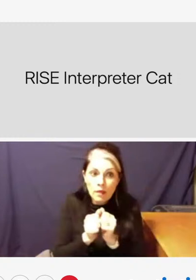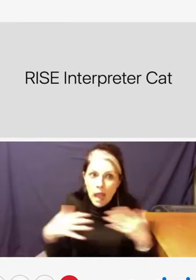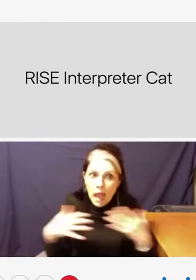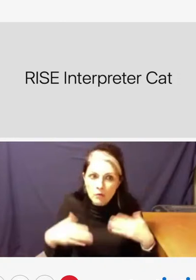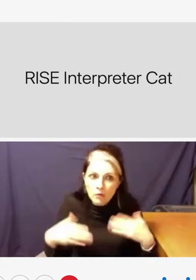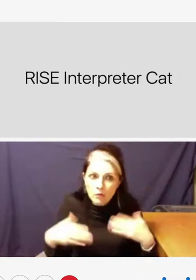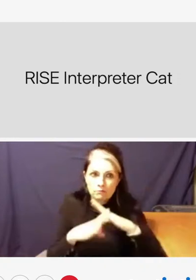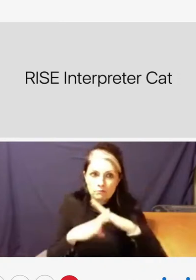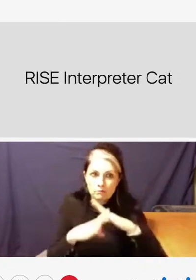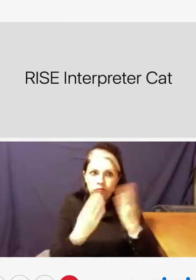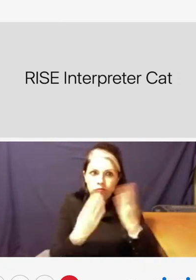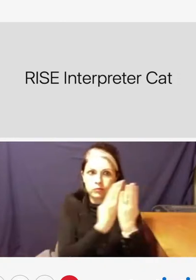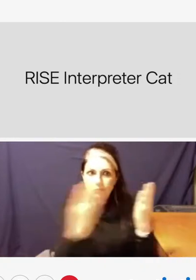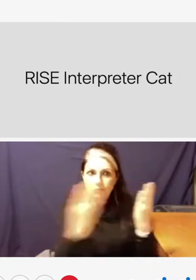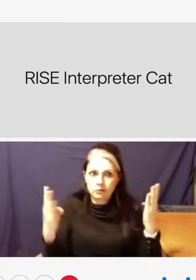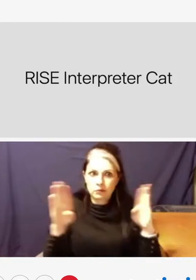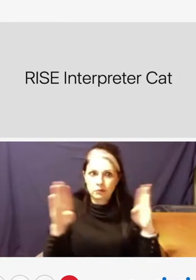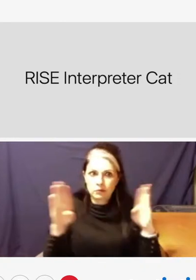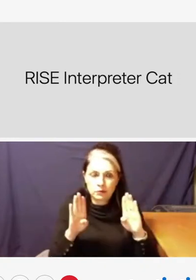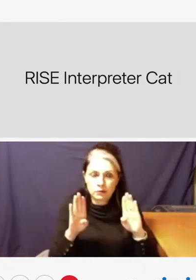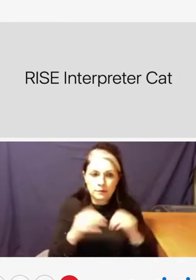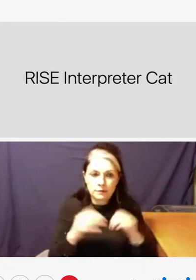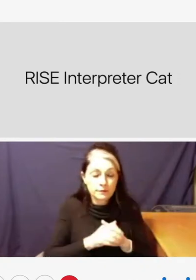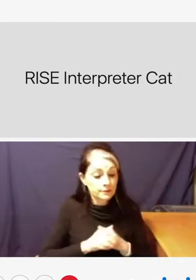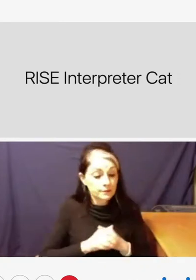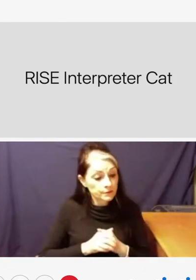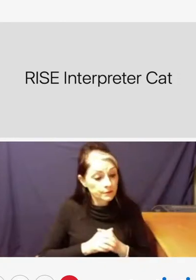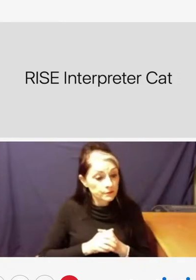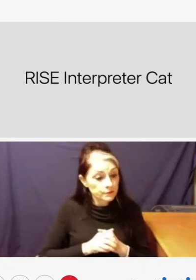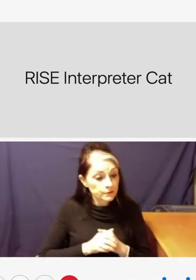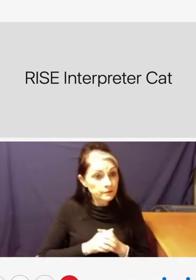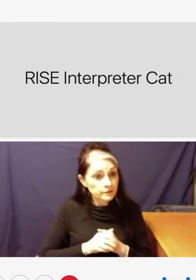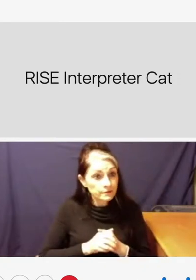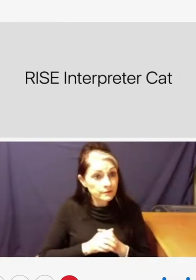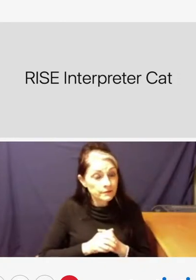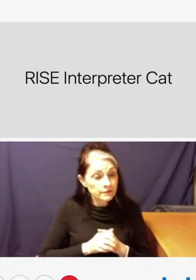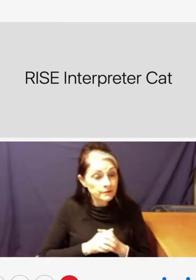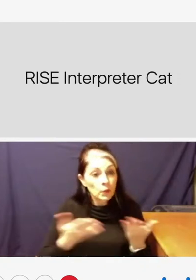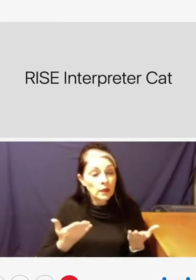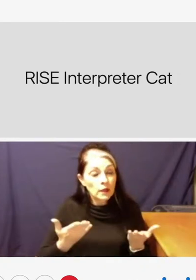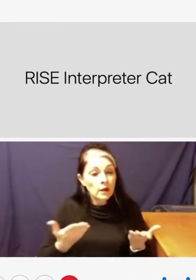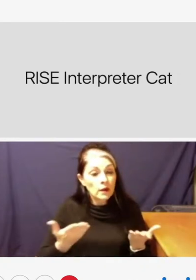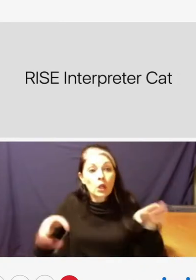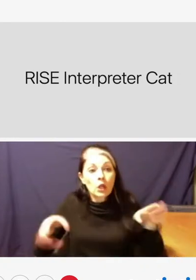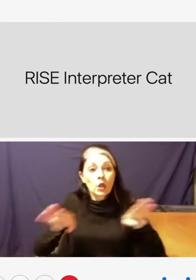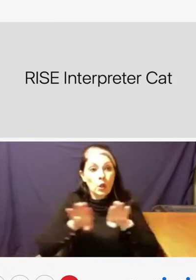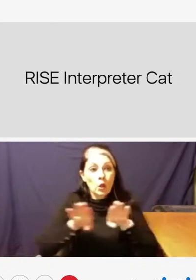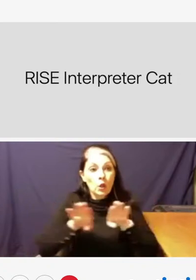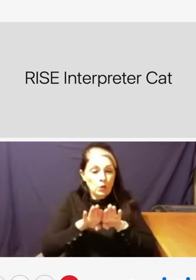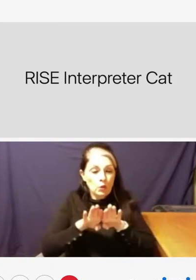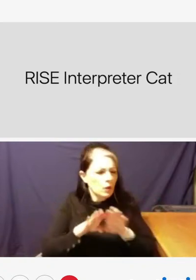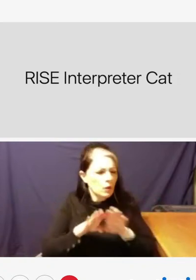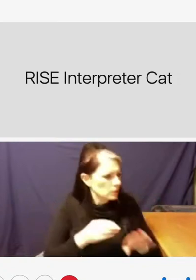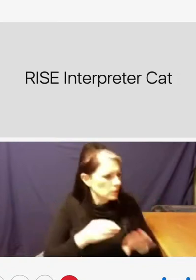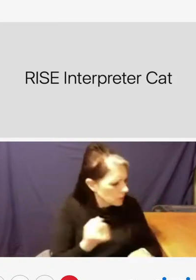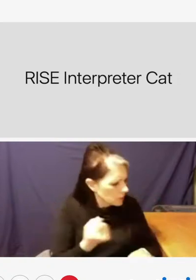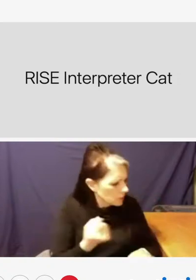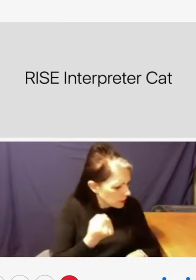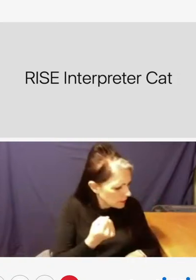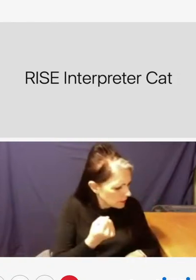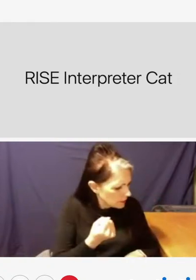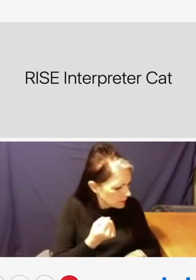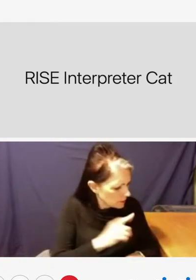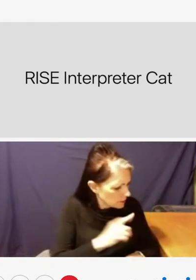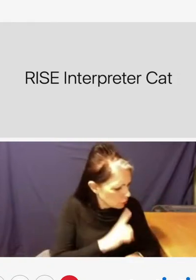okay so um with that we are adjourning into yes sure I